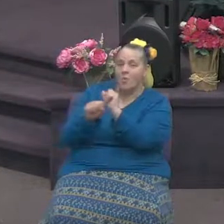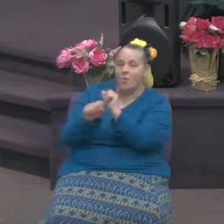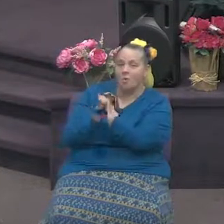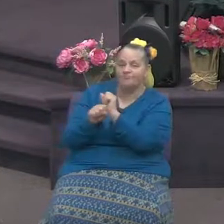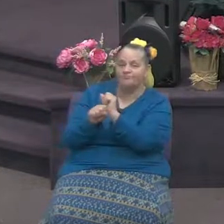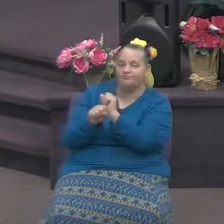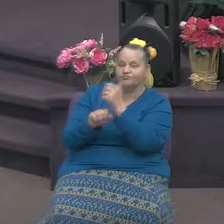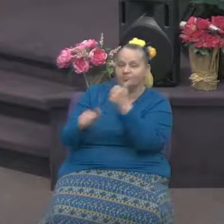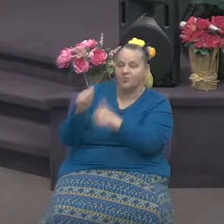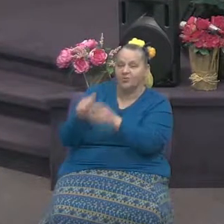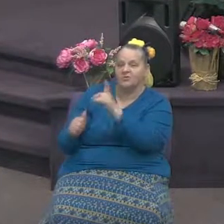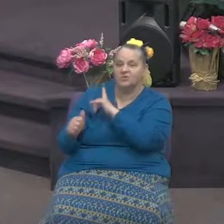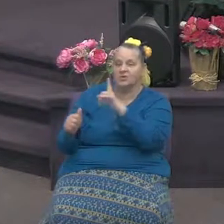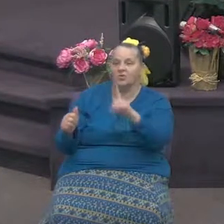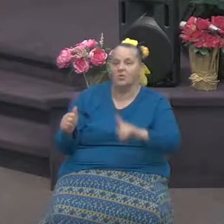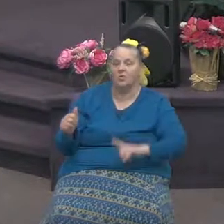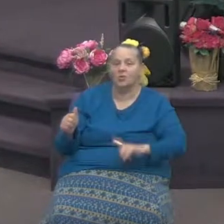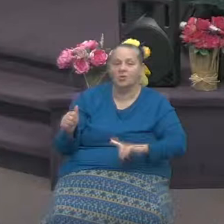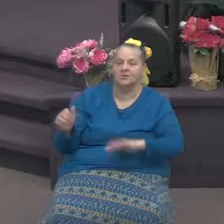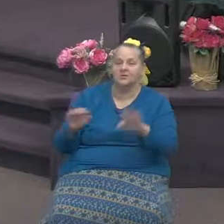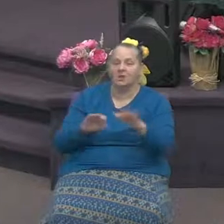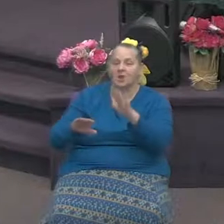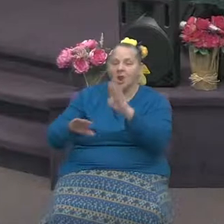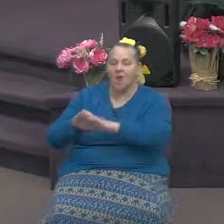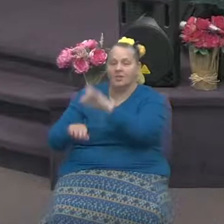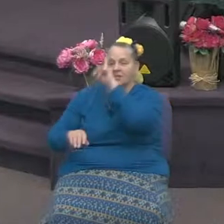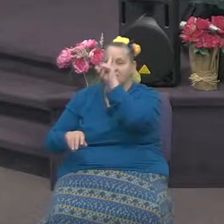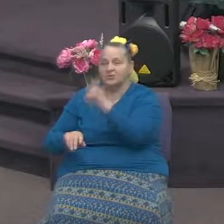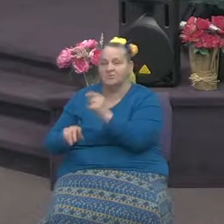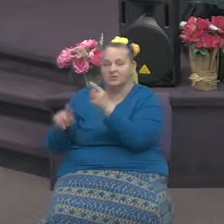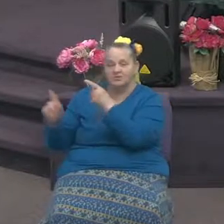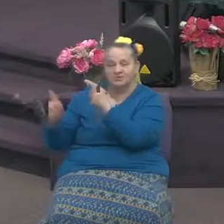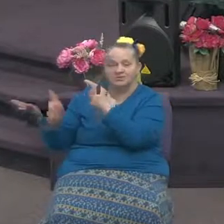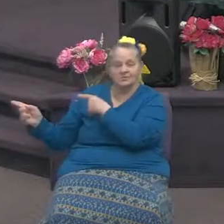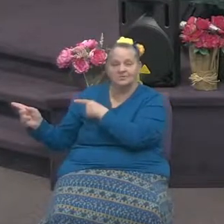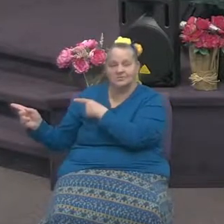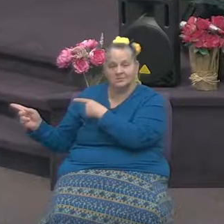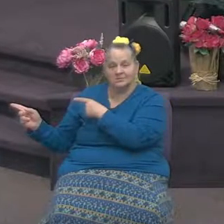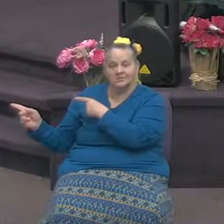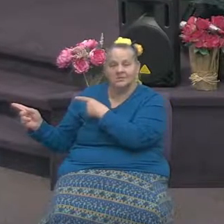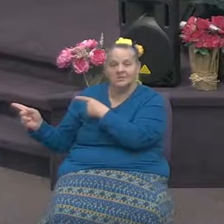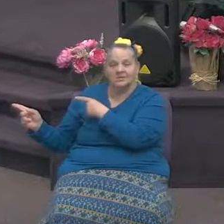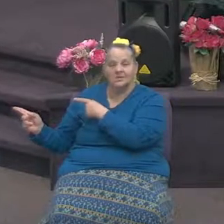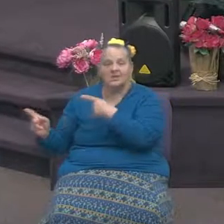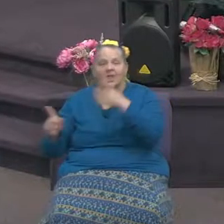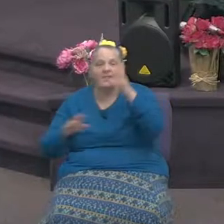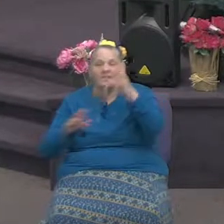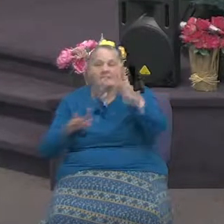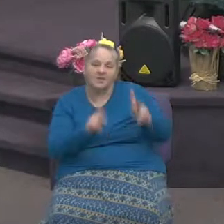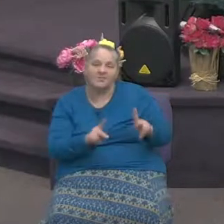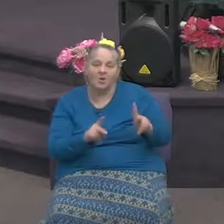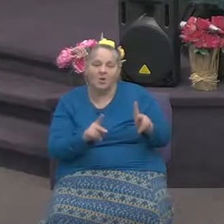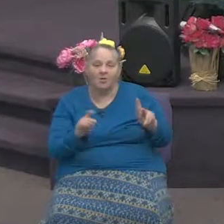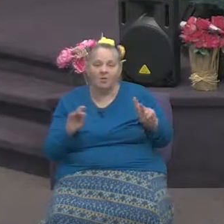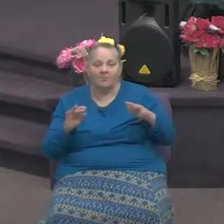work which the Lord did upon the Egyptians, and the